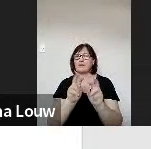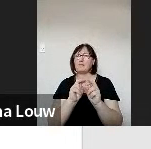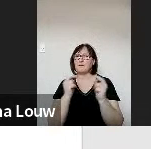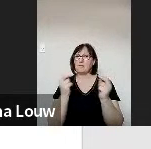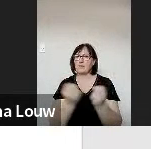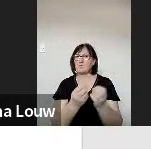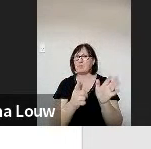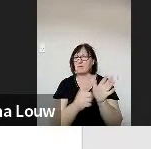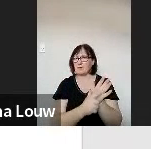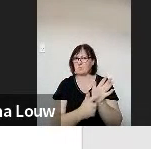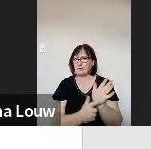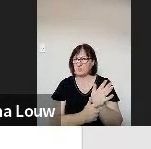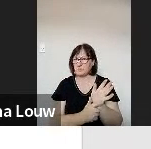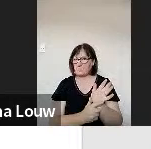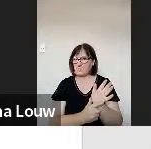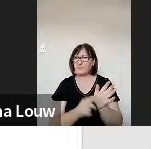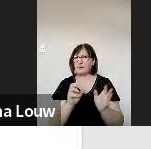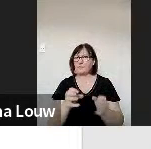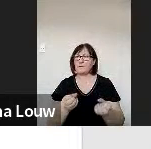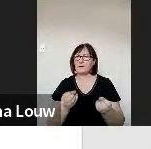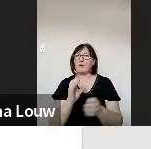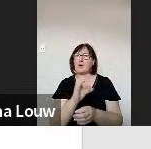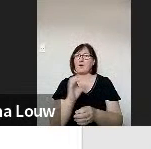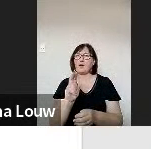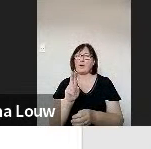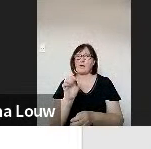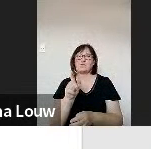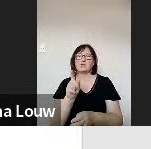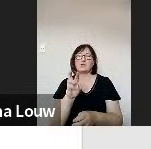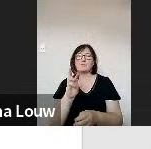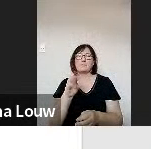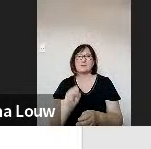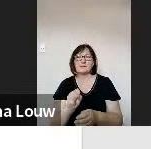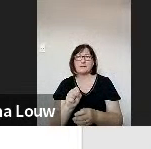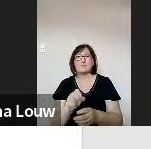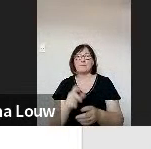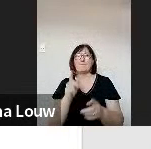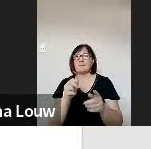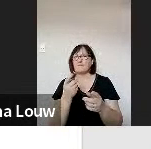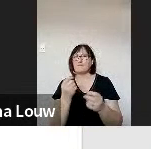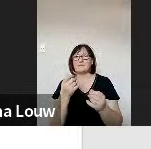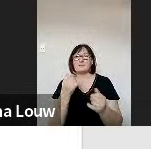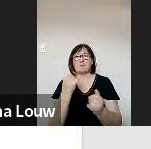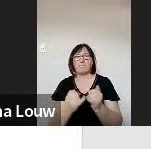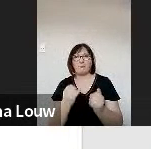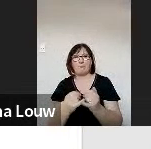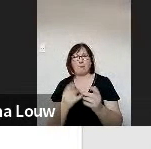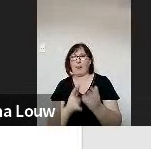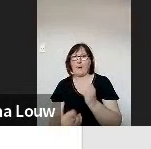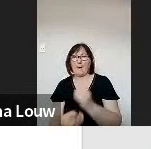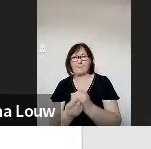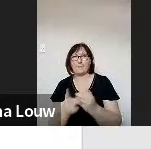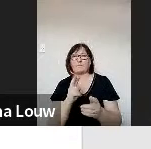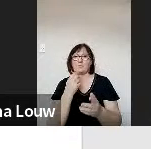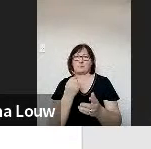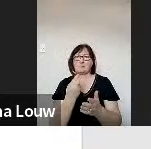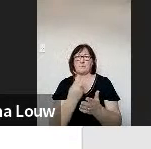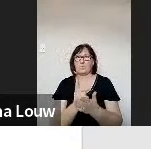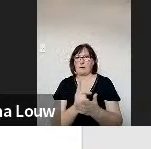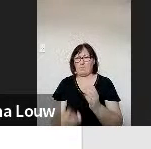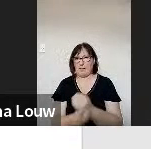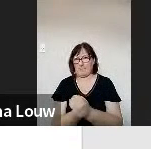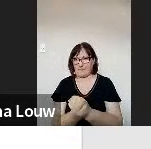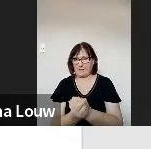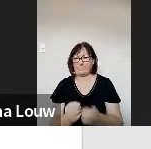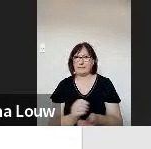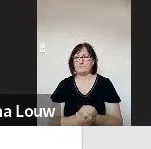legislation should provide for customs offenses. The revised Kyoto Convention provides for different standards to